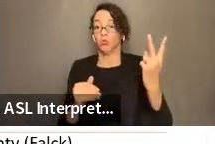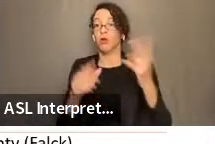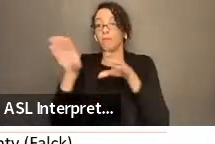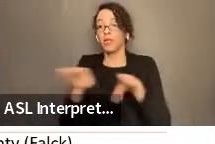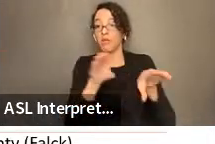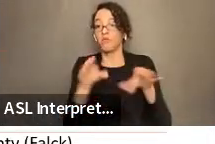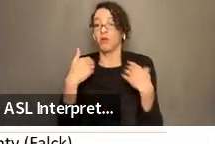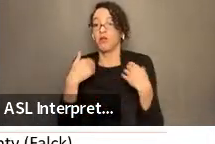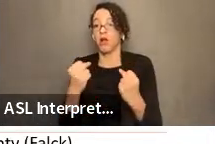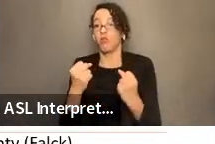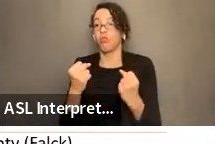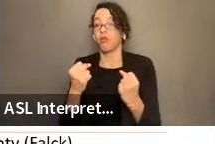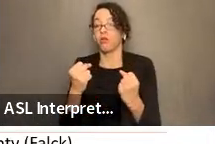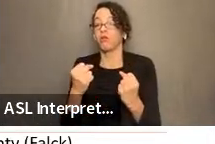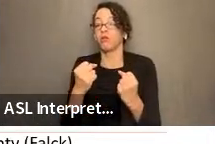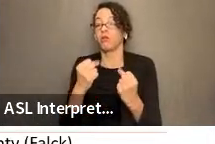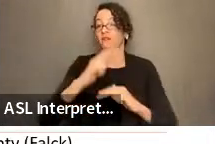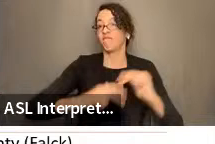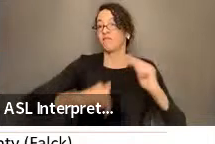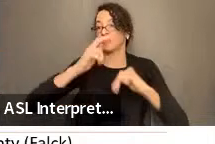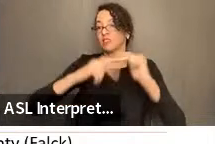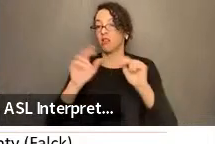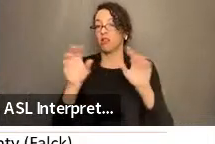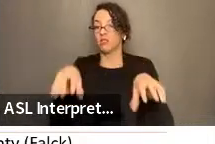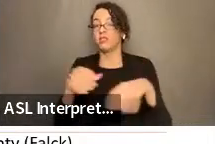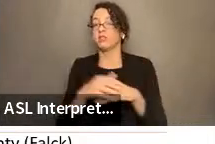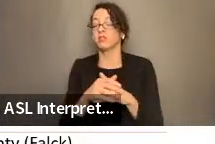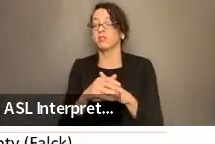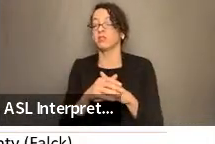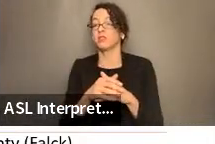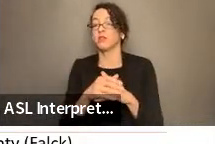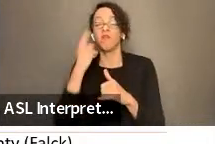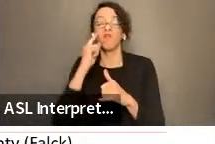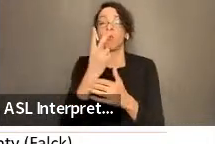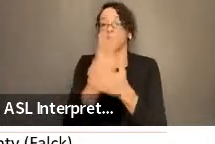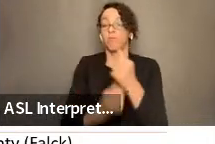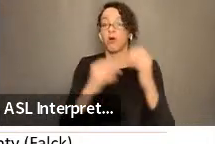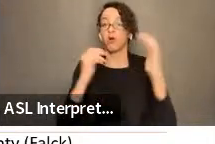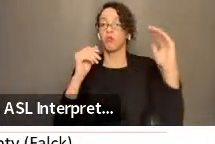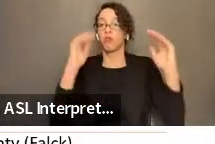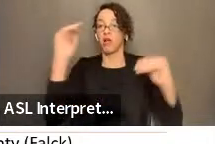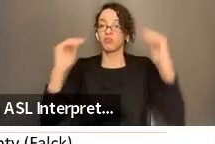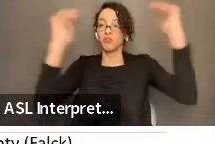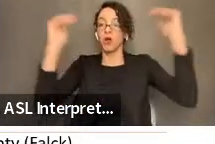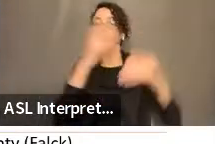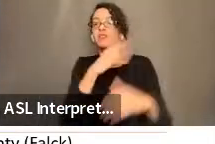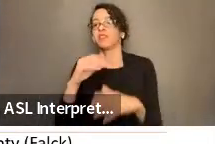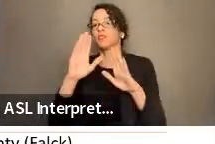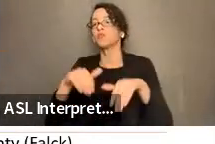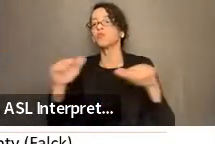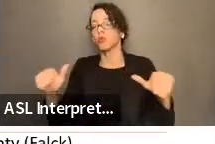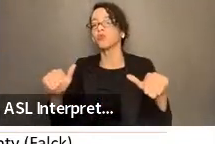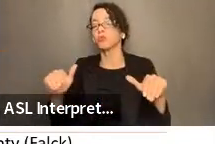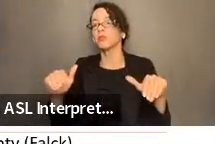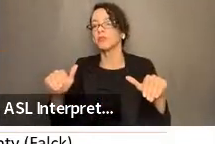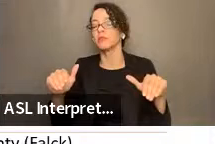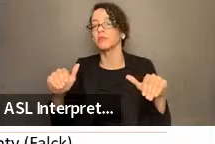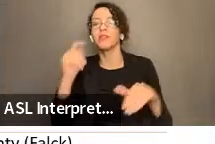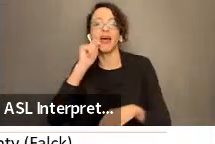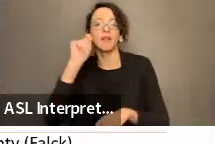adults and one that deals with adolescents and young. And then Children's Hospital deals with the younger